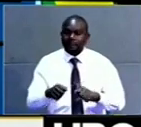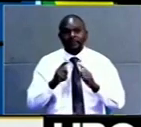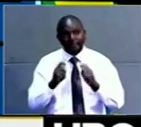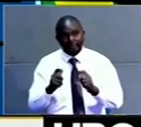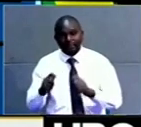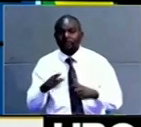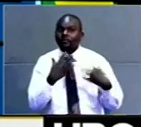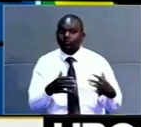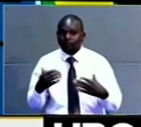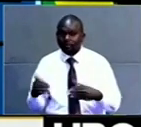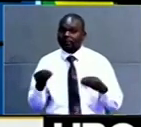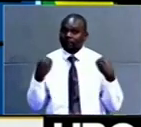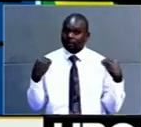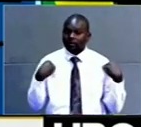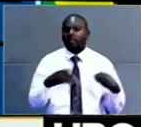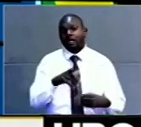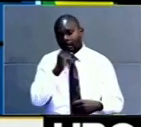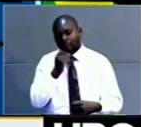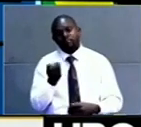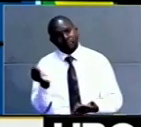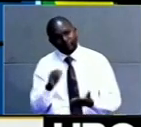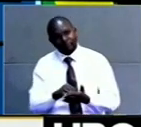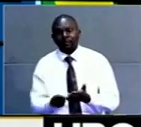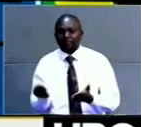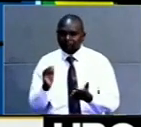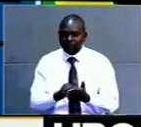Hence the sportsmen will have to repeat the test.